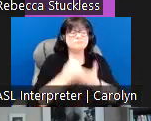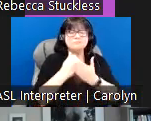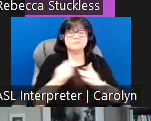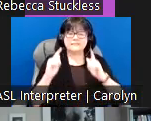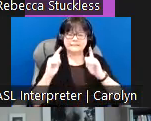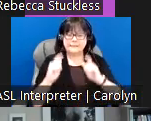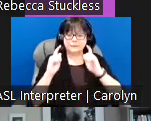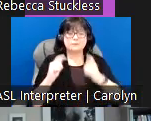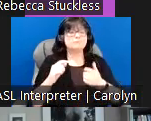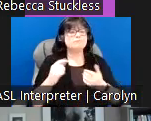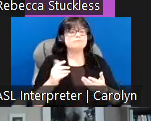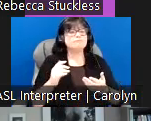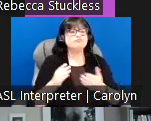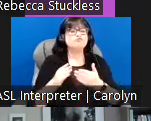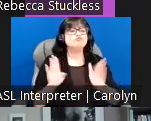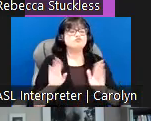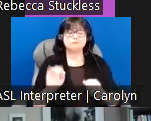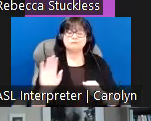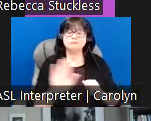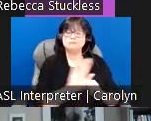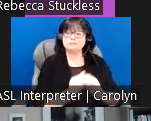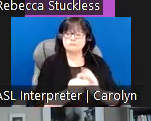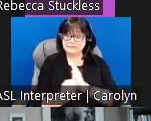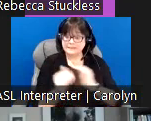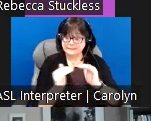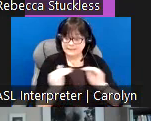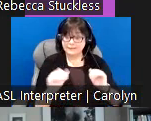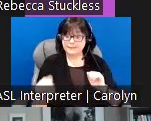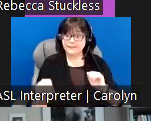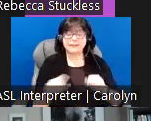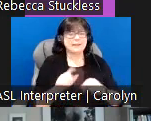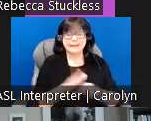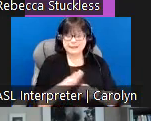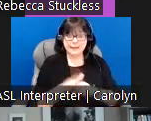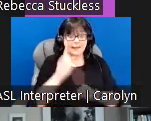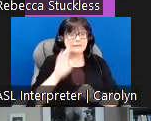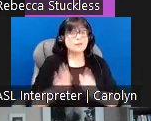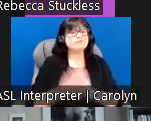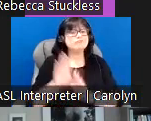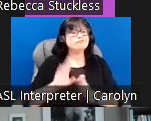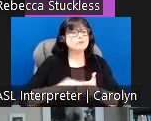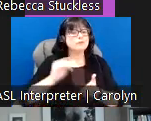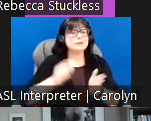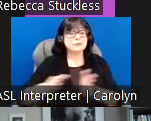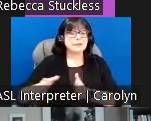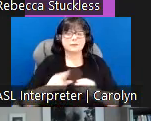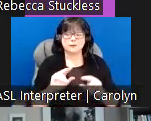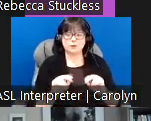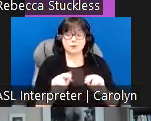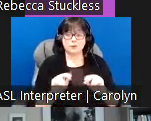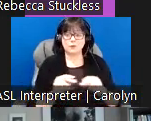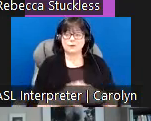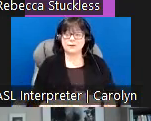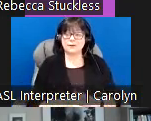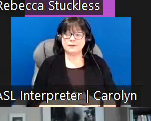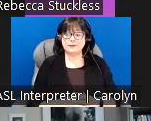idea of skill levels, but it doesn't give us enough to design a learning plan. It's task-based, so we know